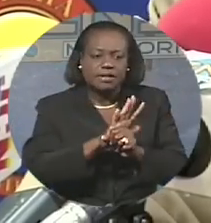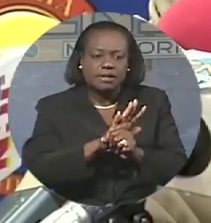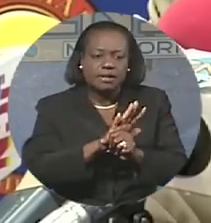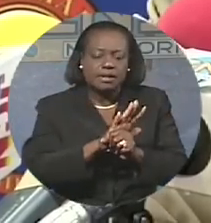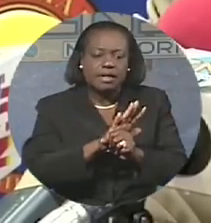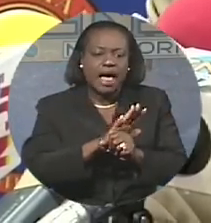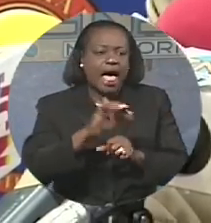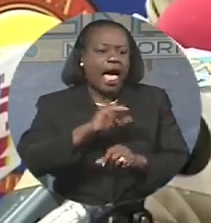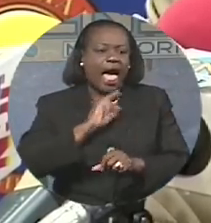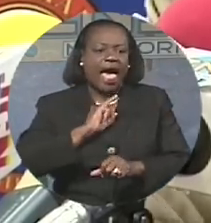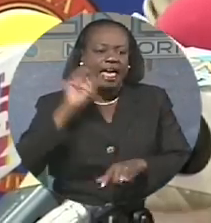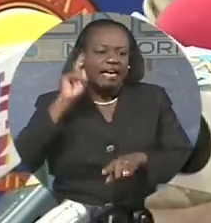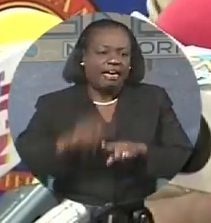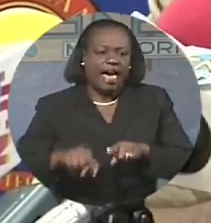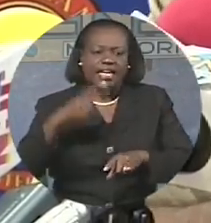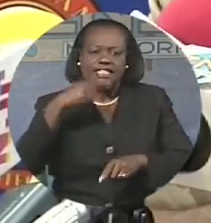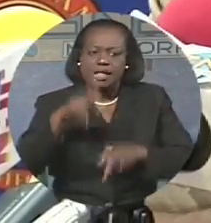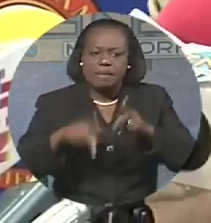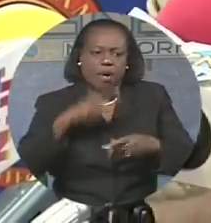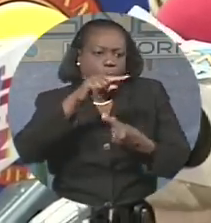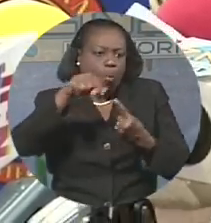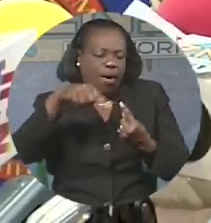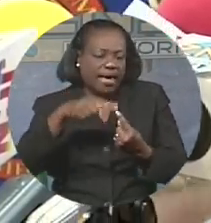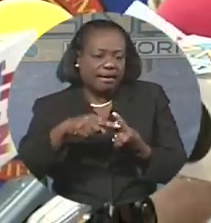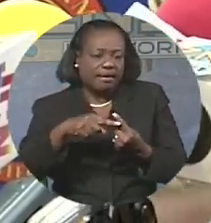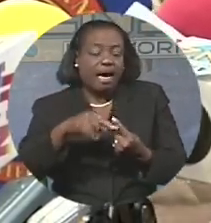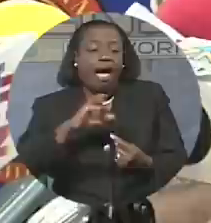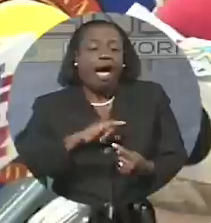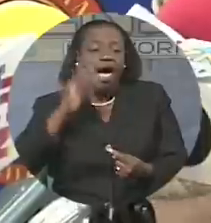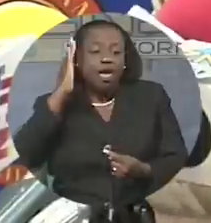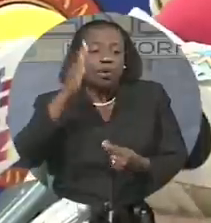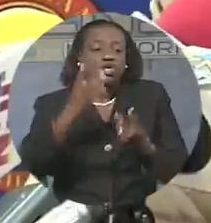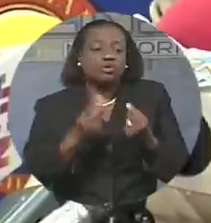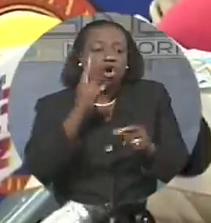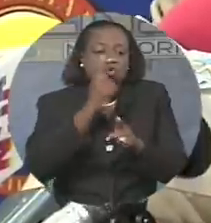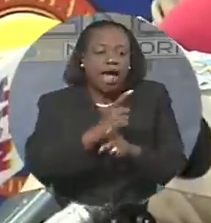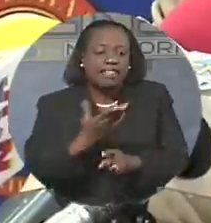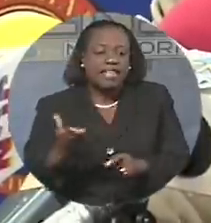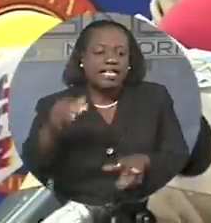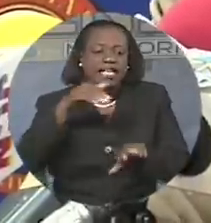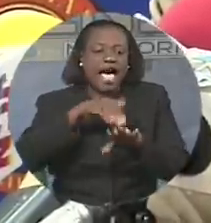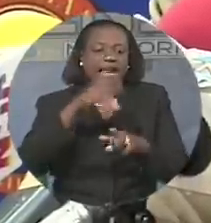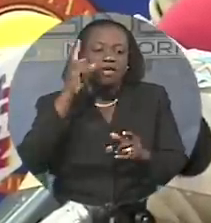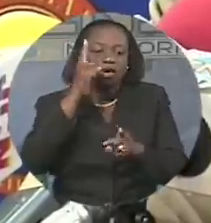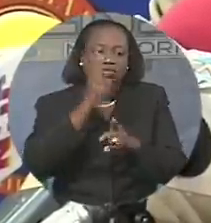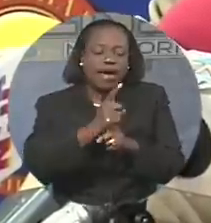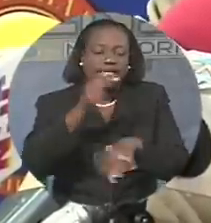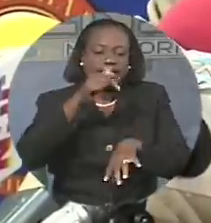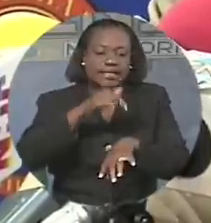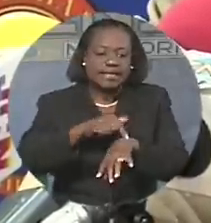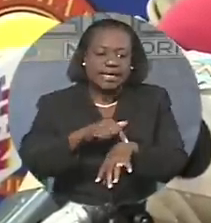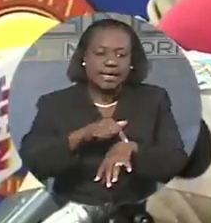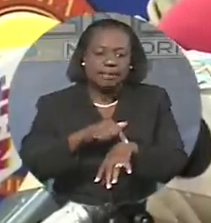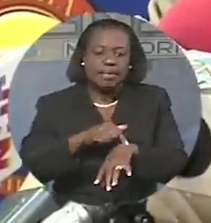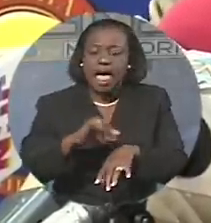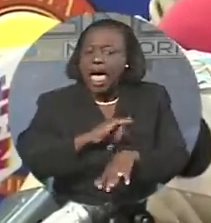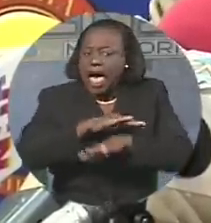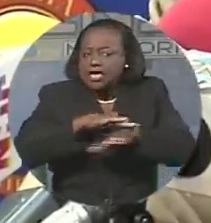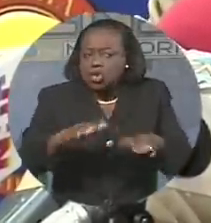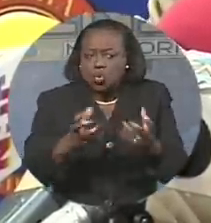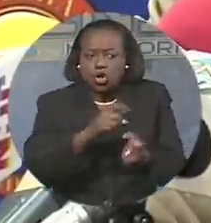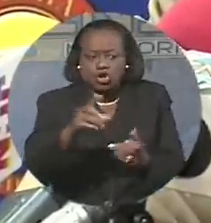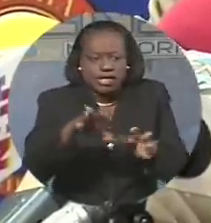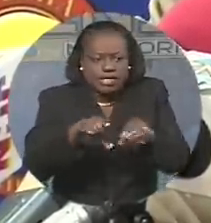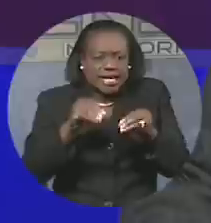when. I have to do what I perceive to be the right things at the right times. And I don't want you to take that